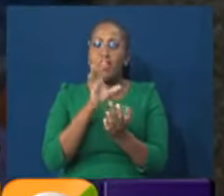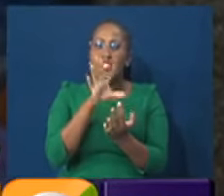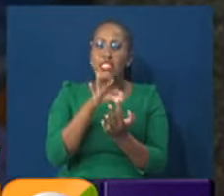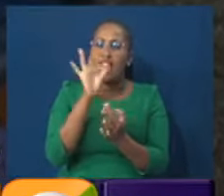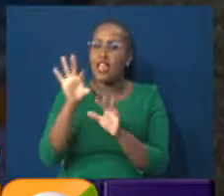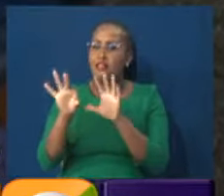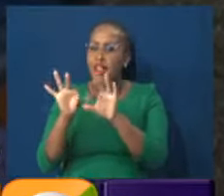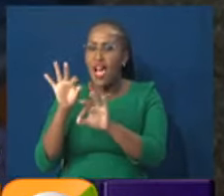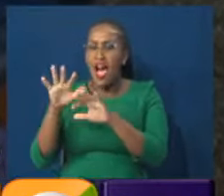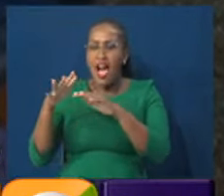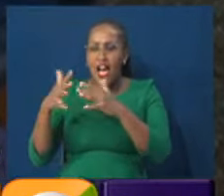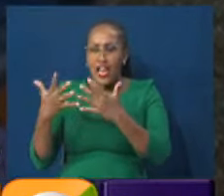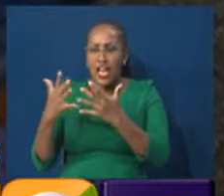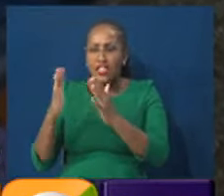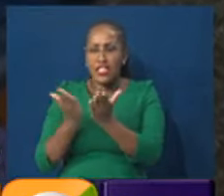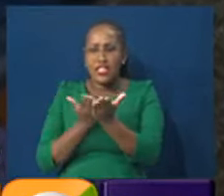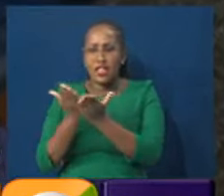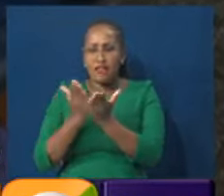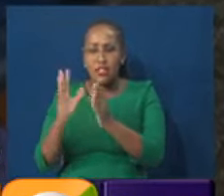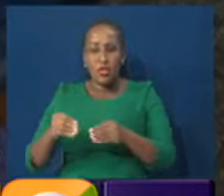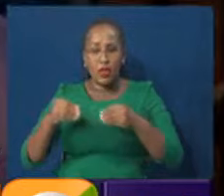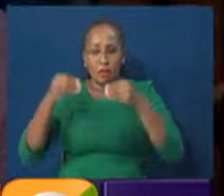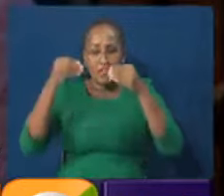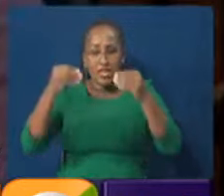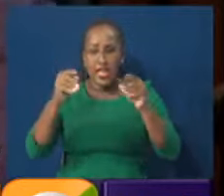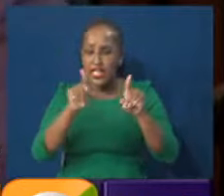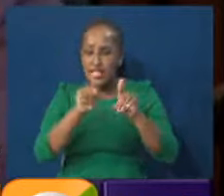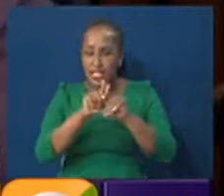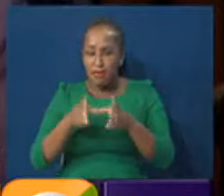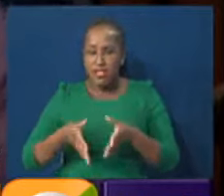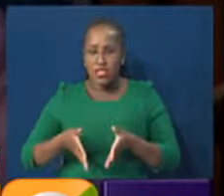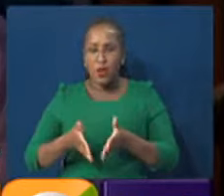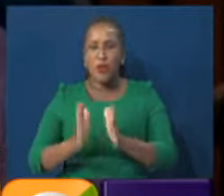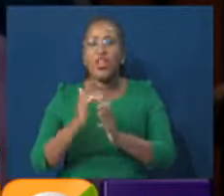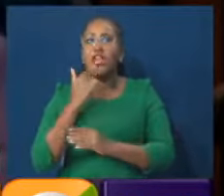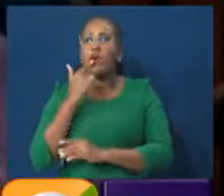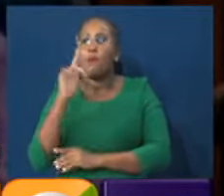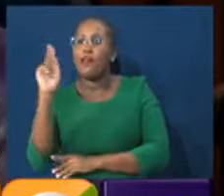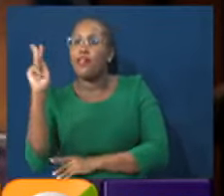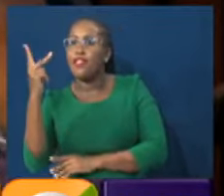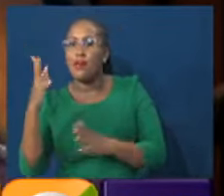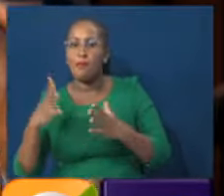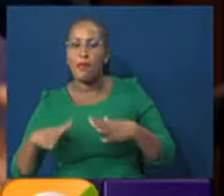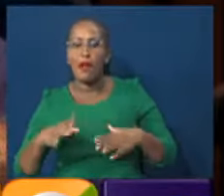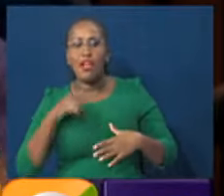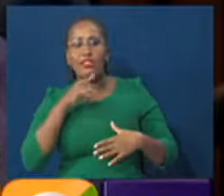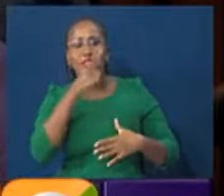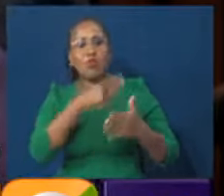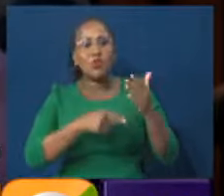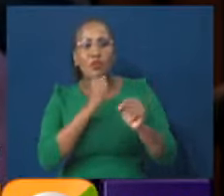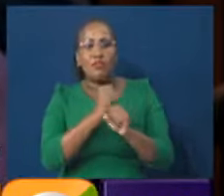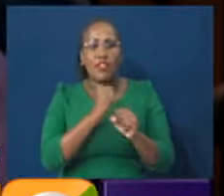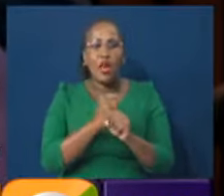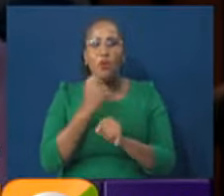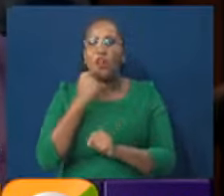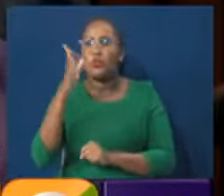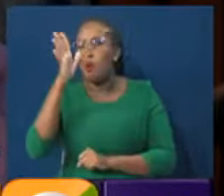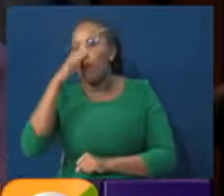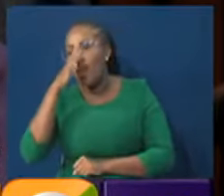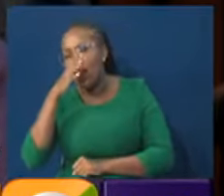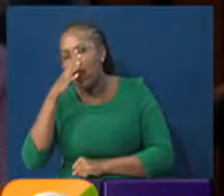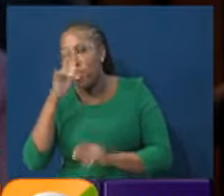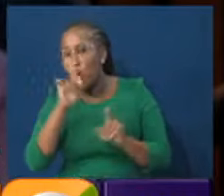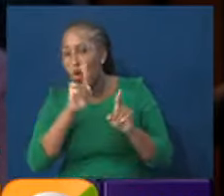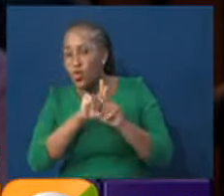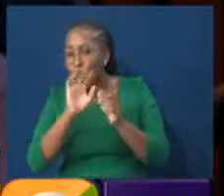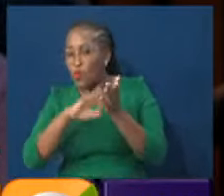the way they are offering as a way of telling the Kenya citizen, this is what you have done. They are telling us lies. Failing